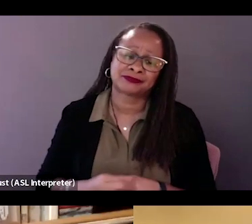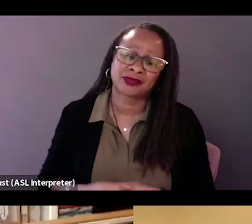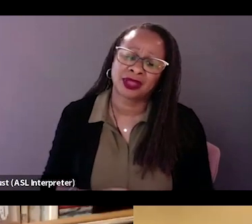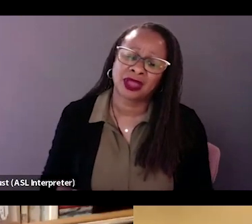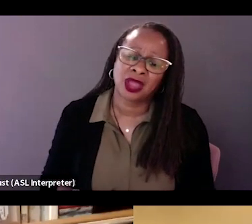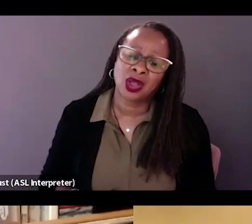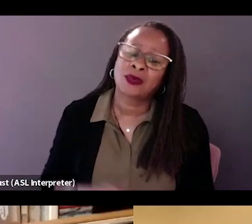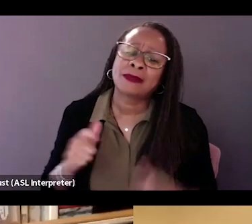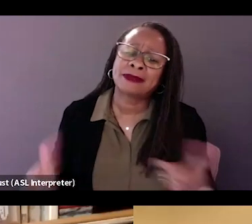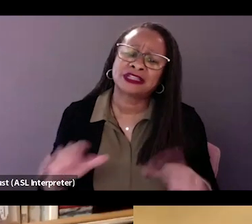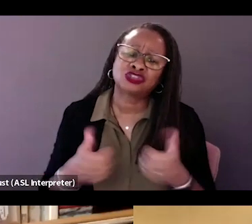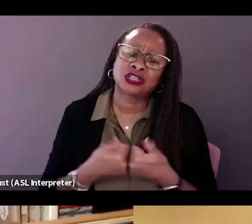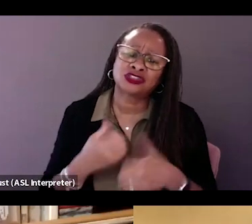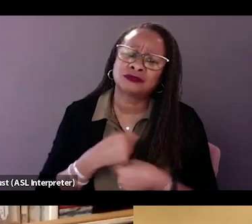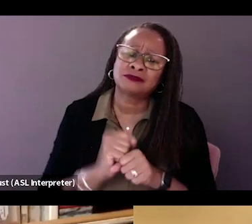made?